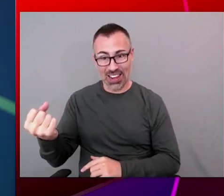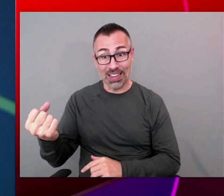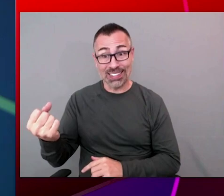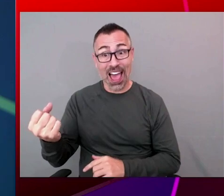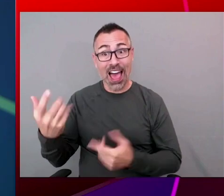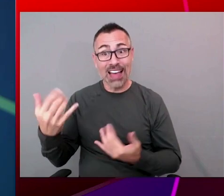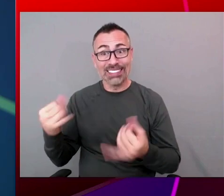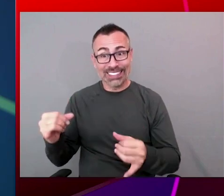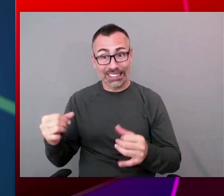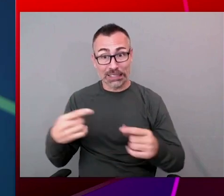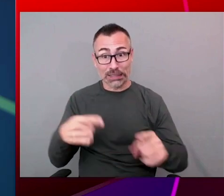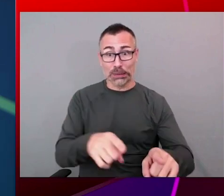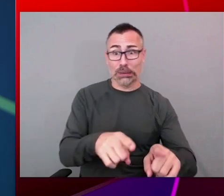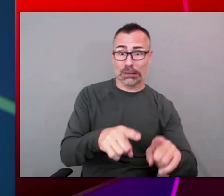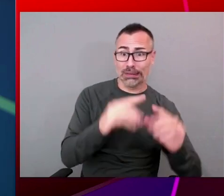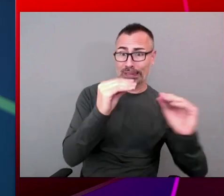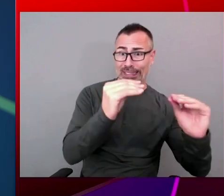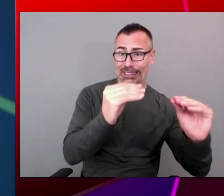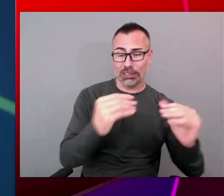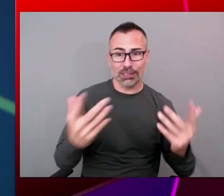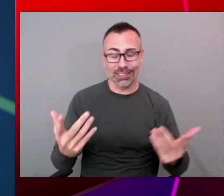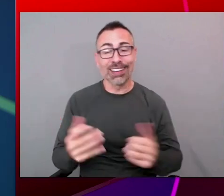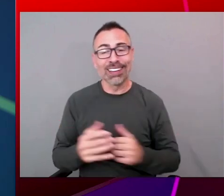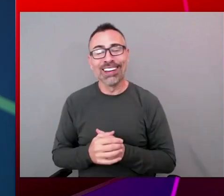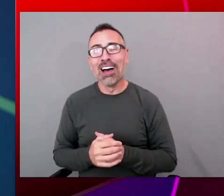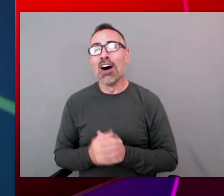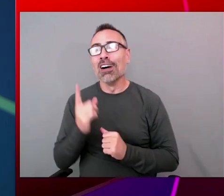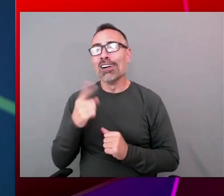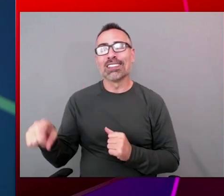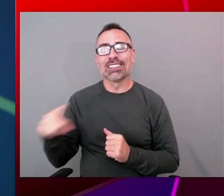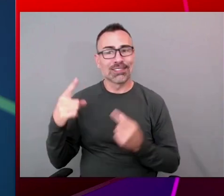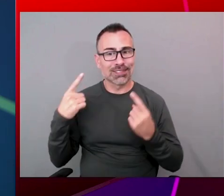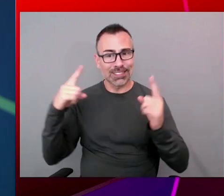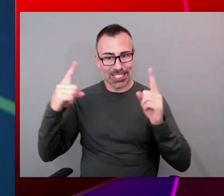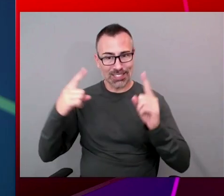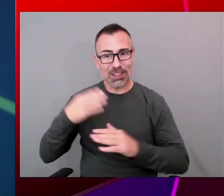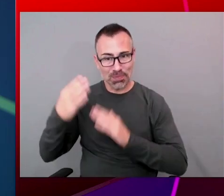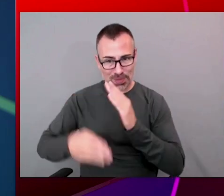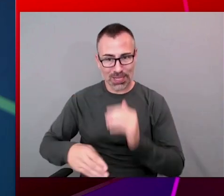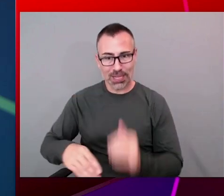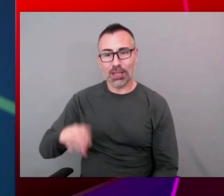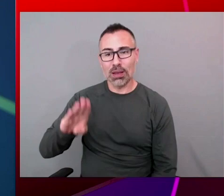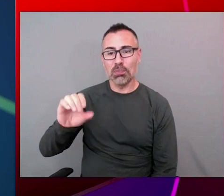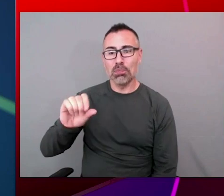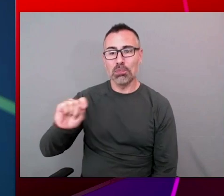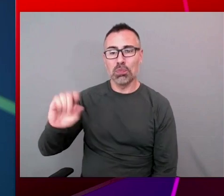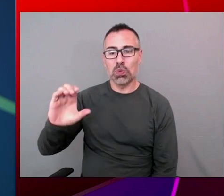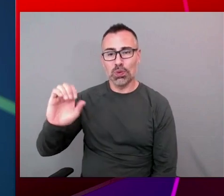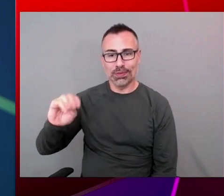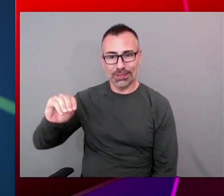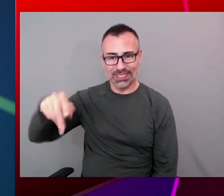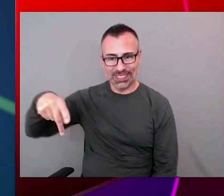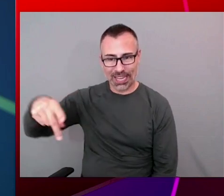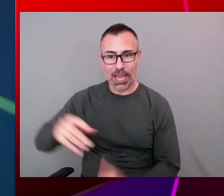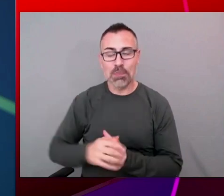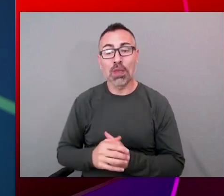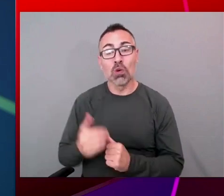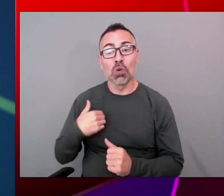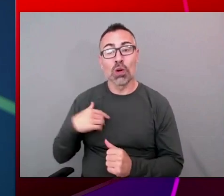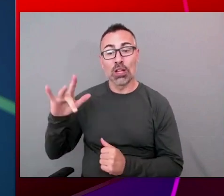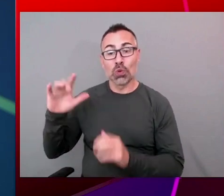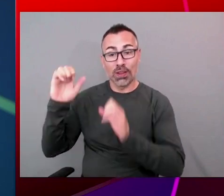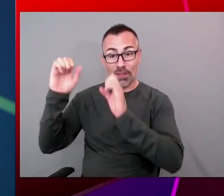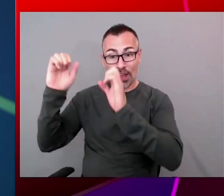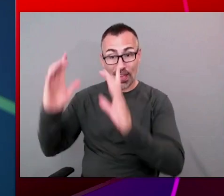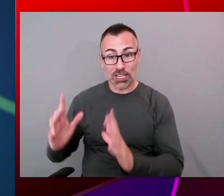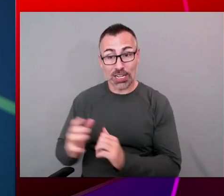year. They successfully completed the boot camp, and it was 25 educators from